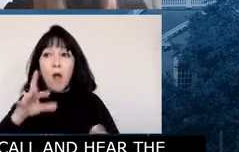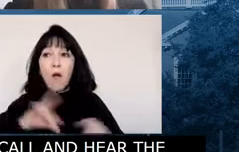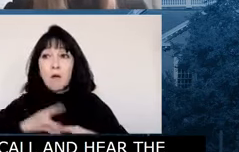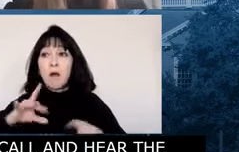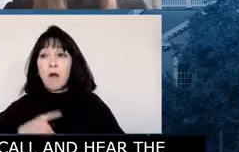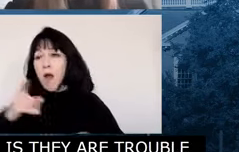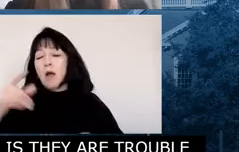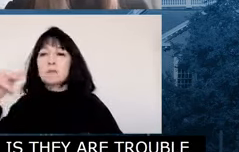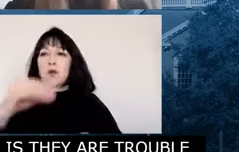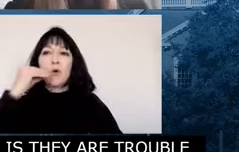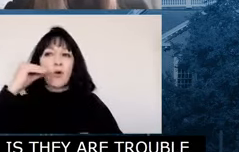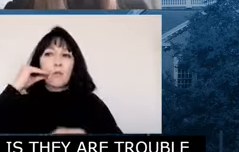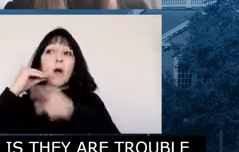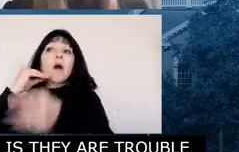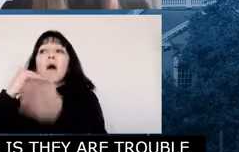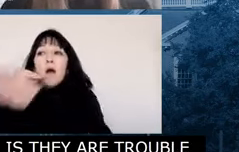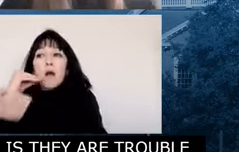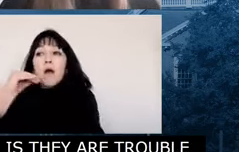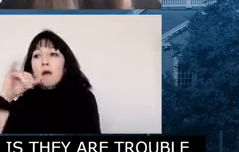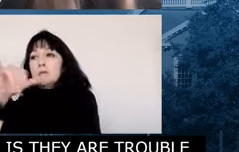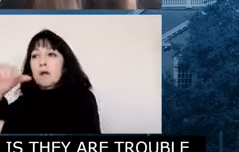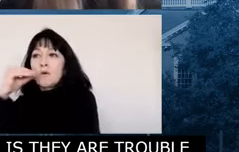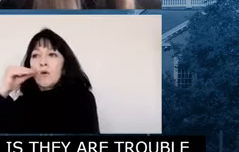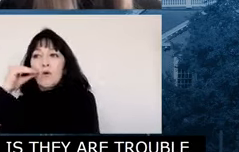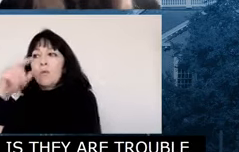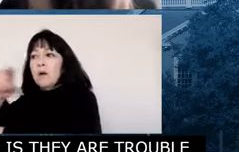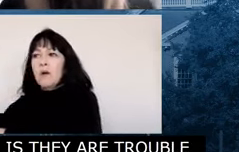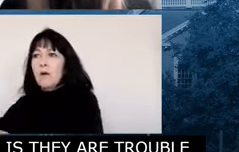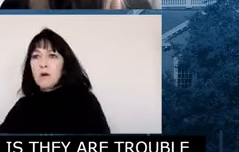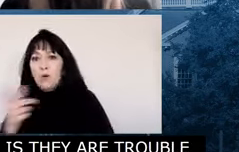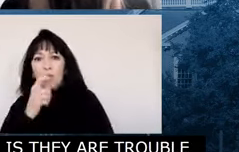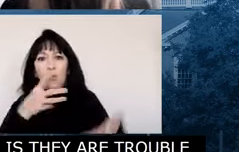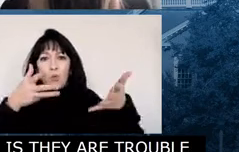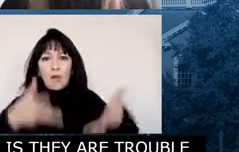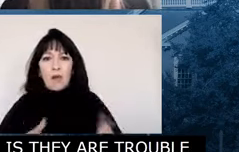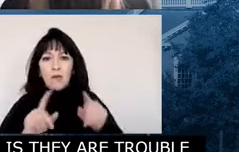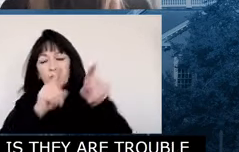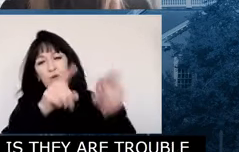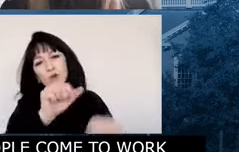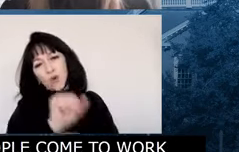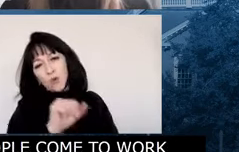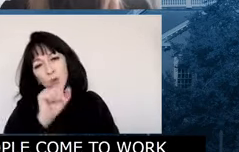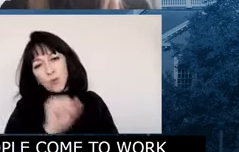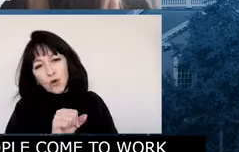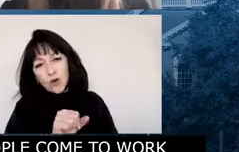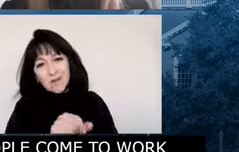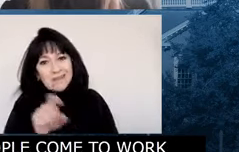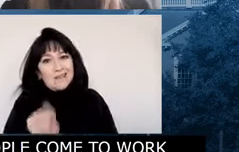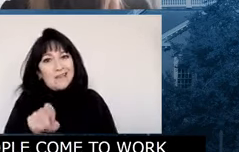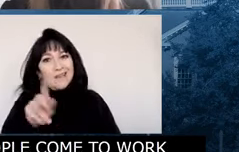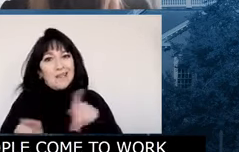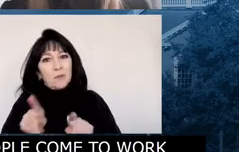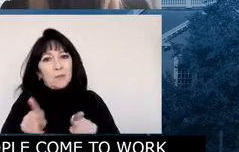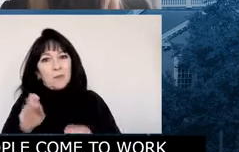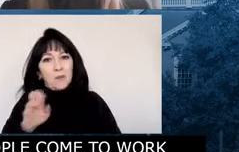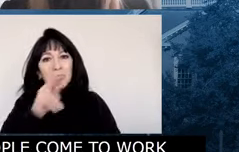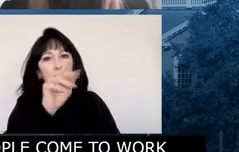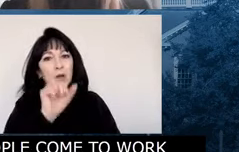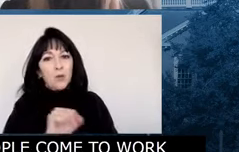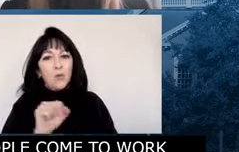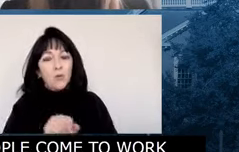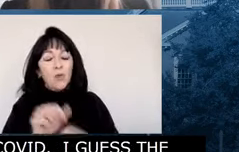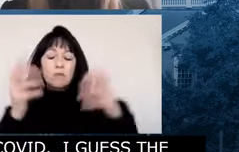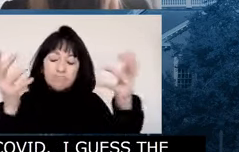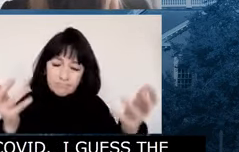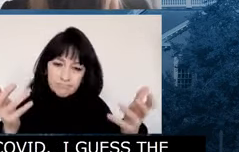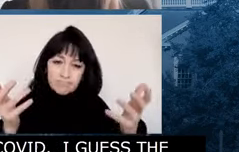very specific answer. I guess the answer is we're not going to look for a specific data point because